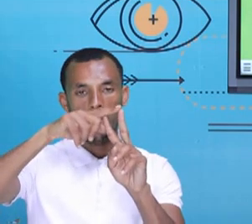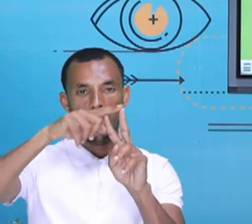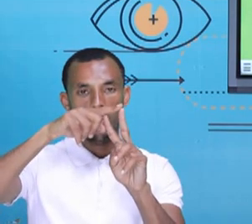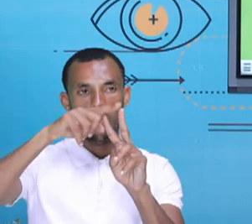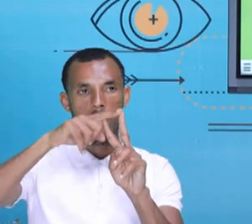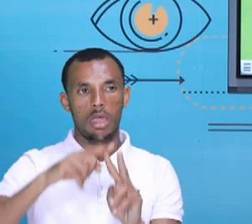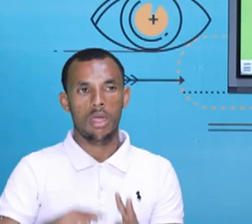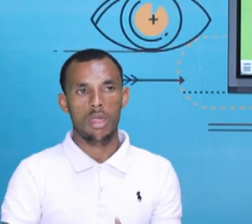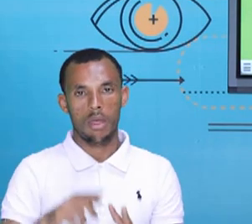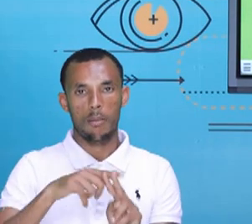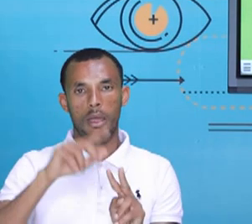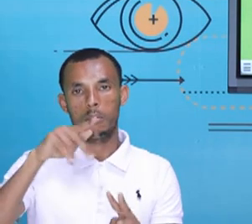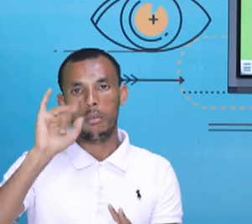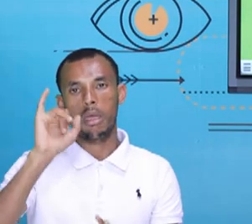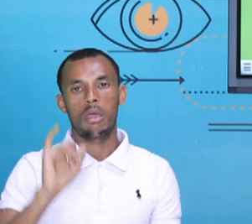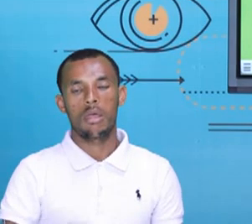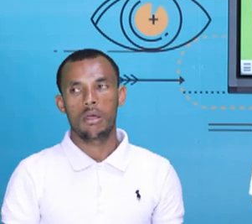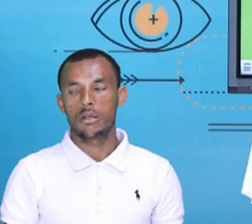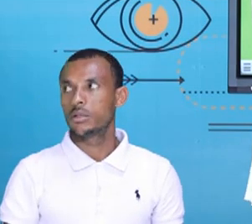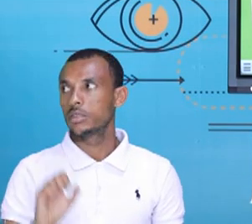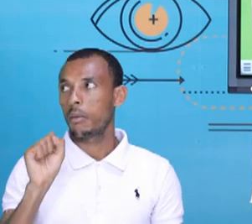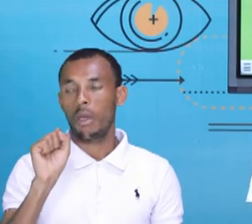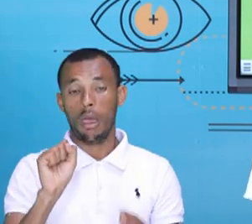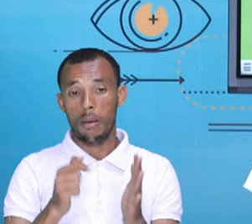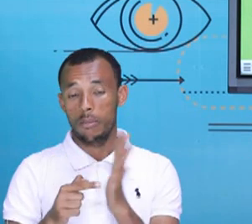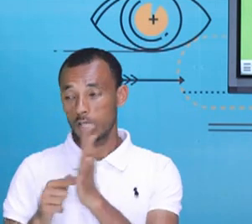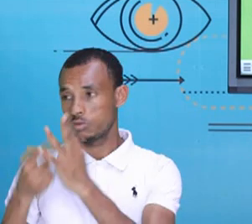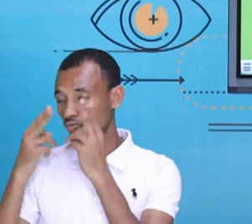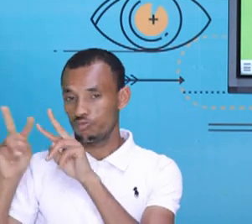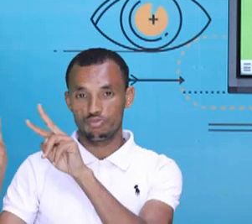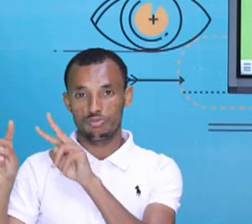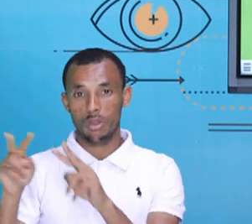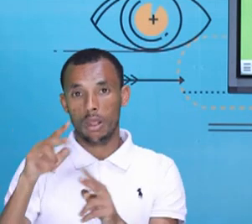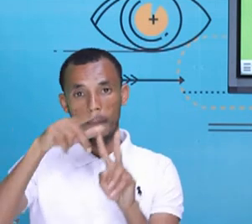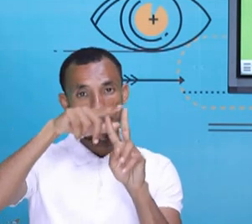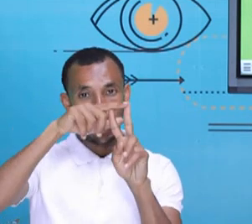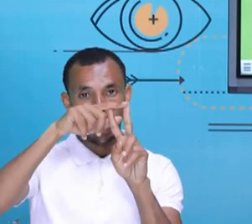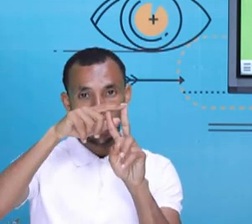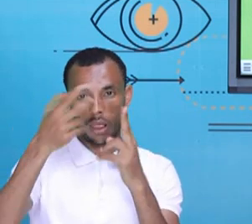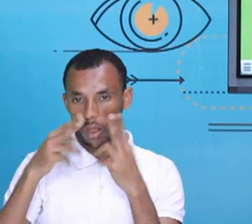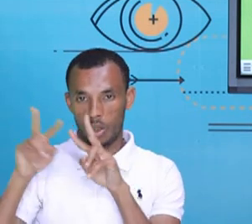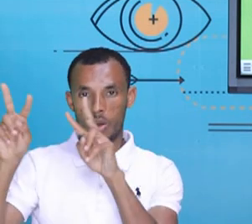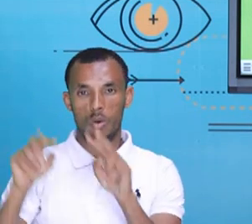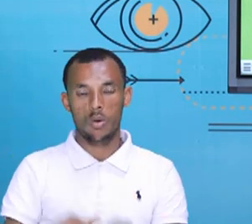Sigma is represented by this symbol. Pi is represented by this one.